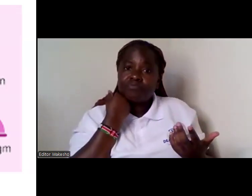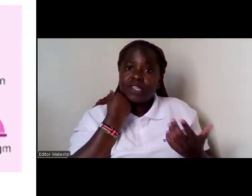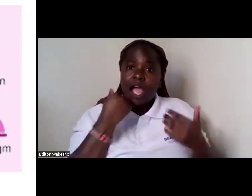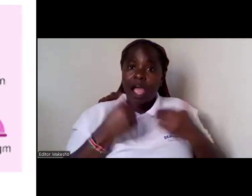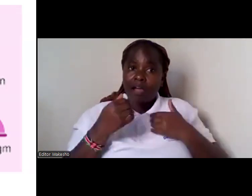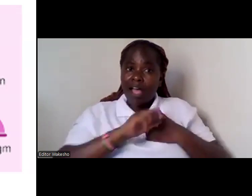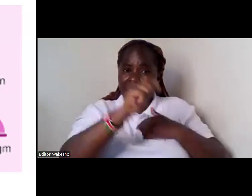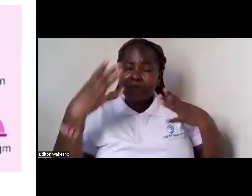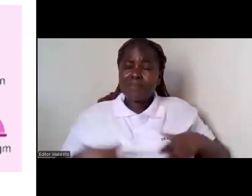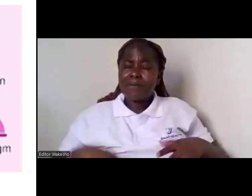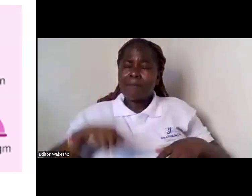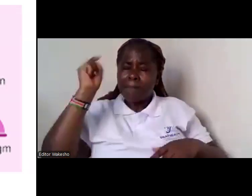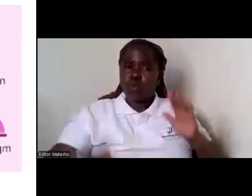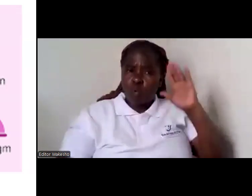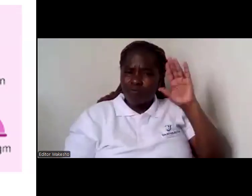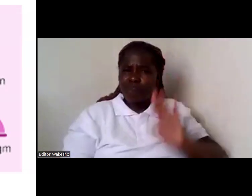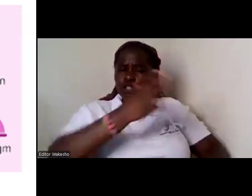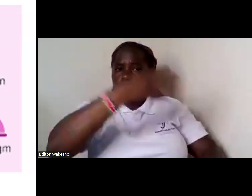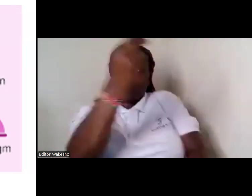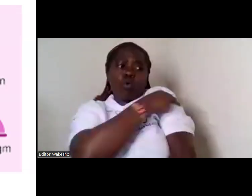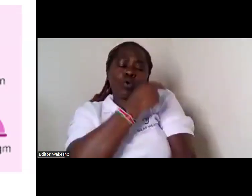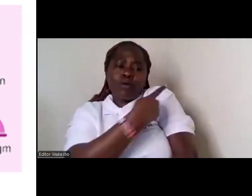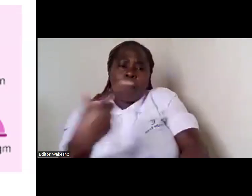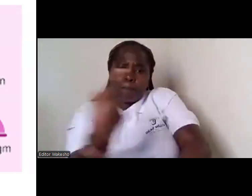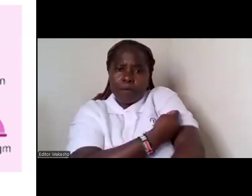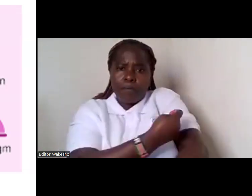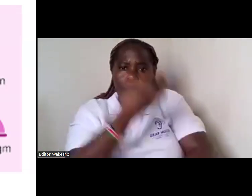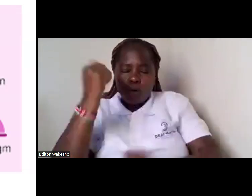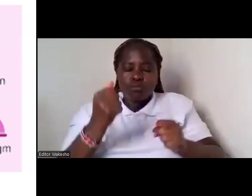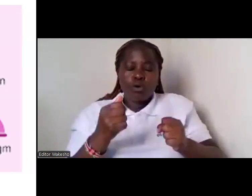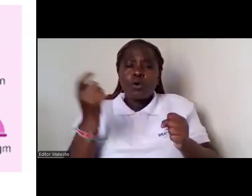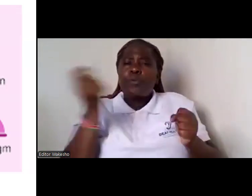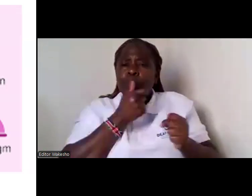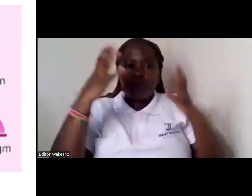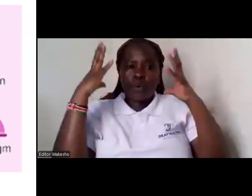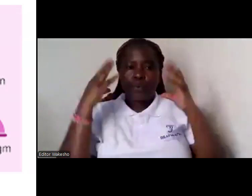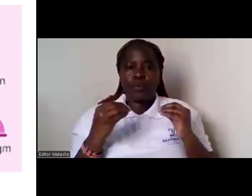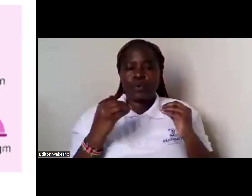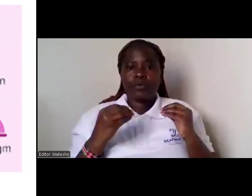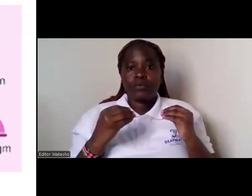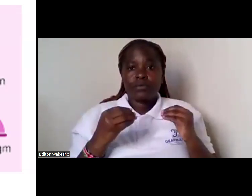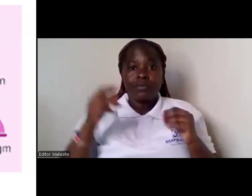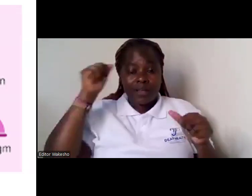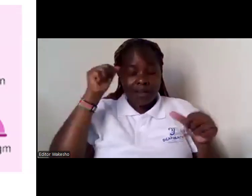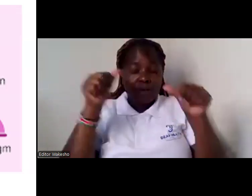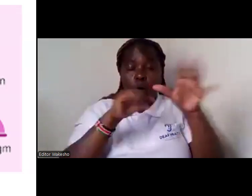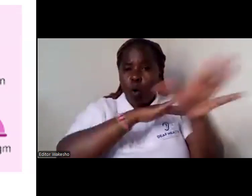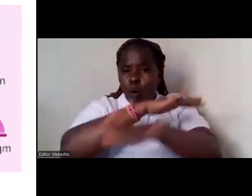to run to the hospital to get an injection so that the pain can go down. So remember, all those are signs